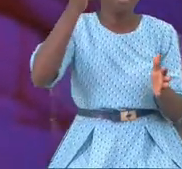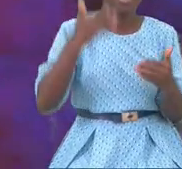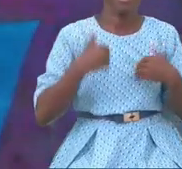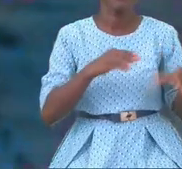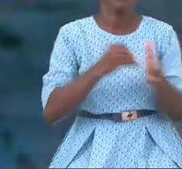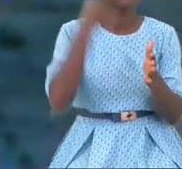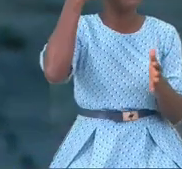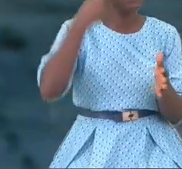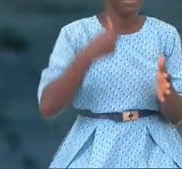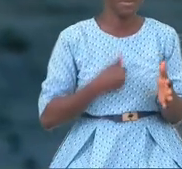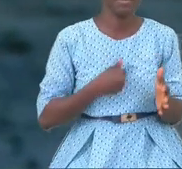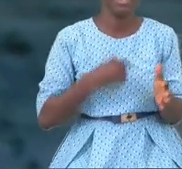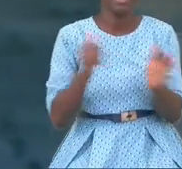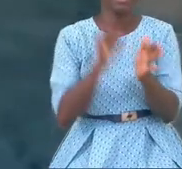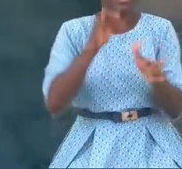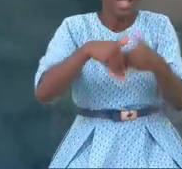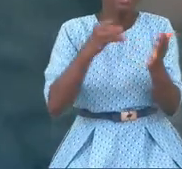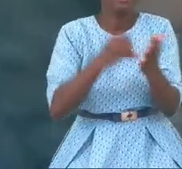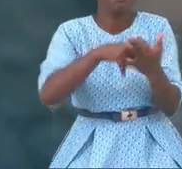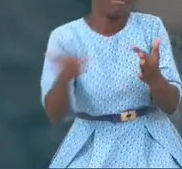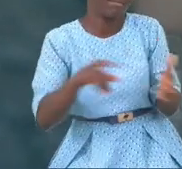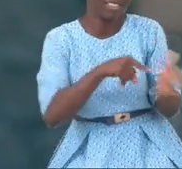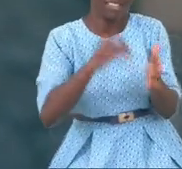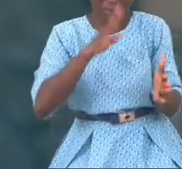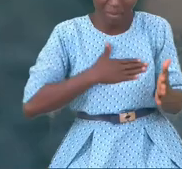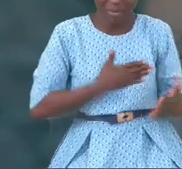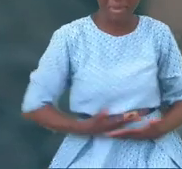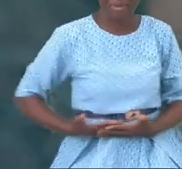a blessing to me. God bless you, Daddy. Thank you, Jesus.